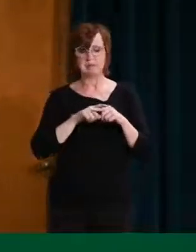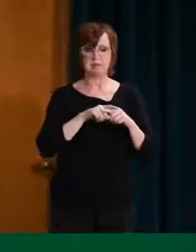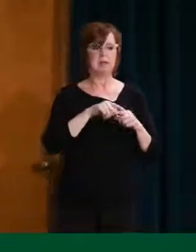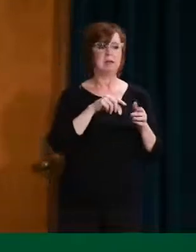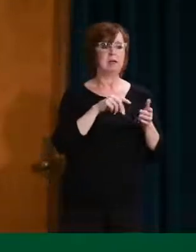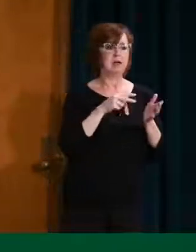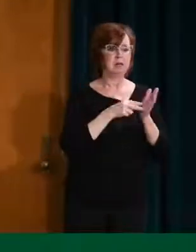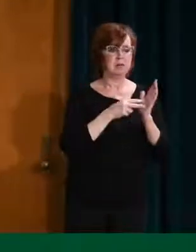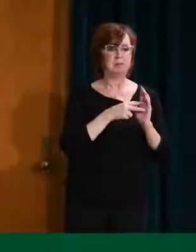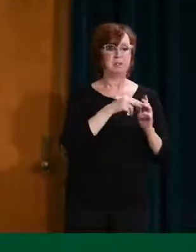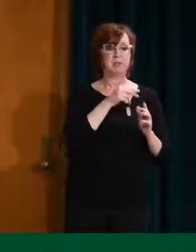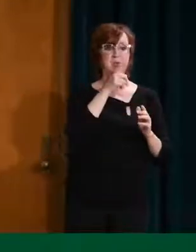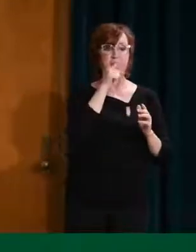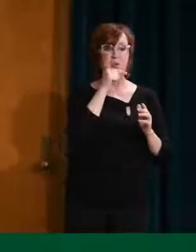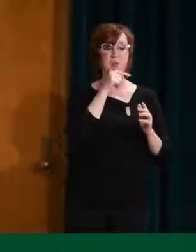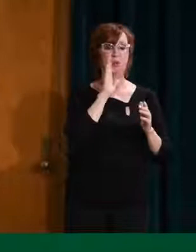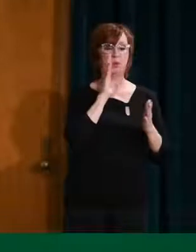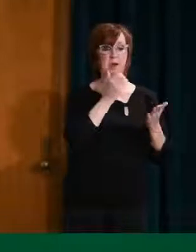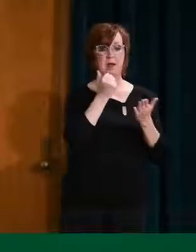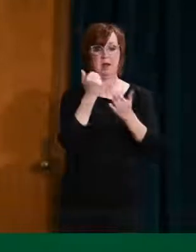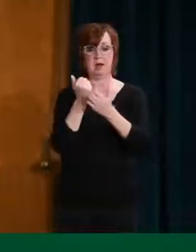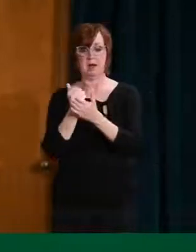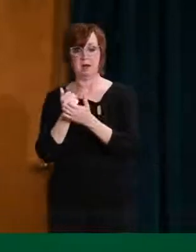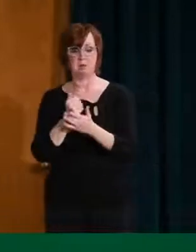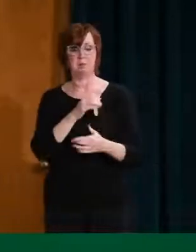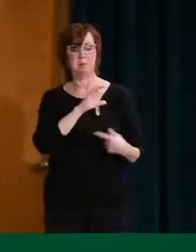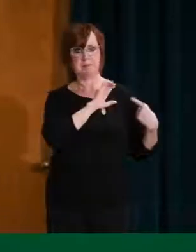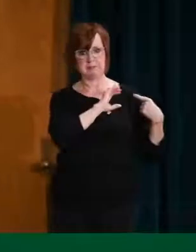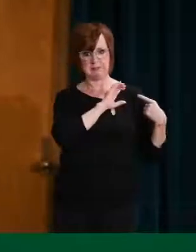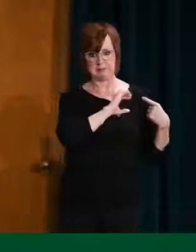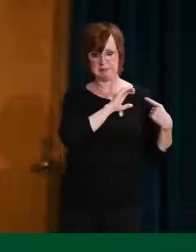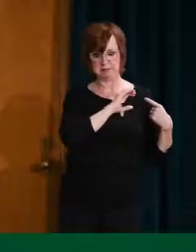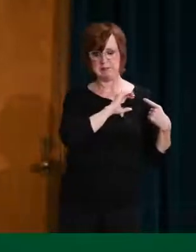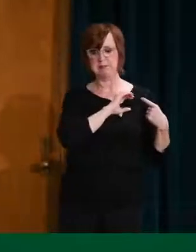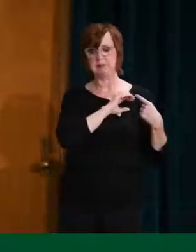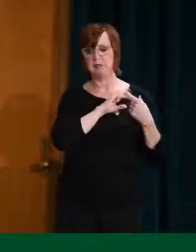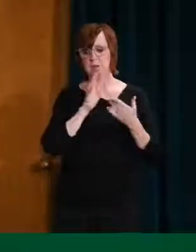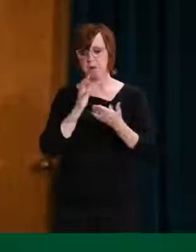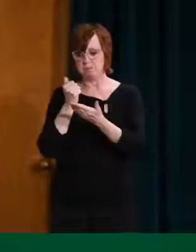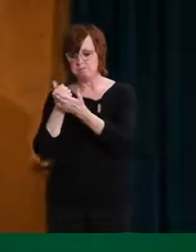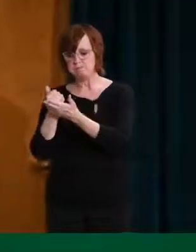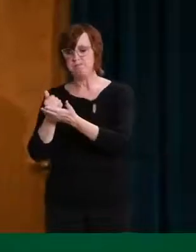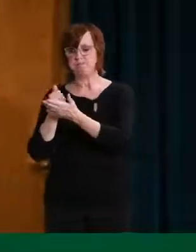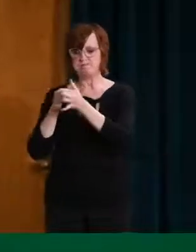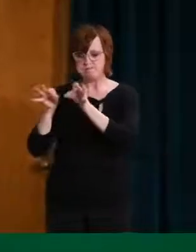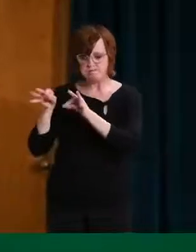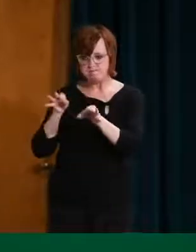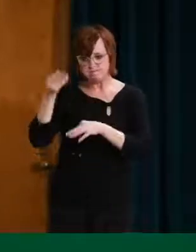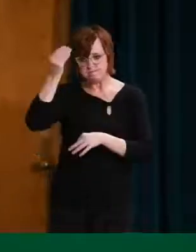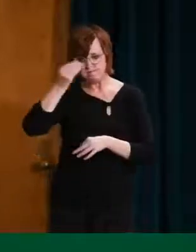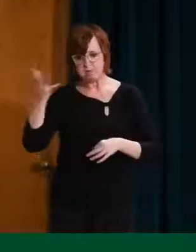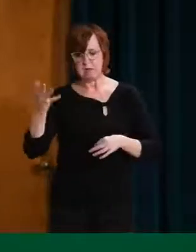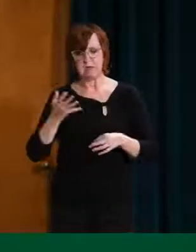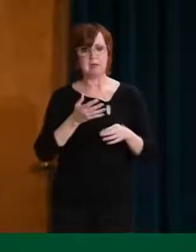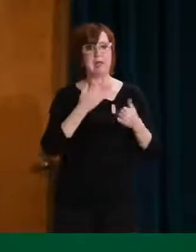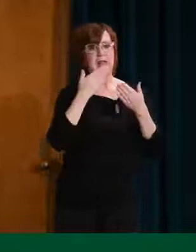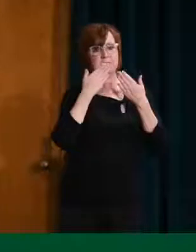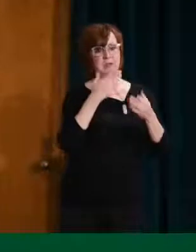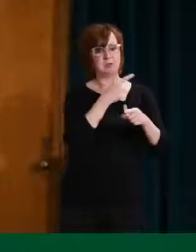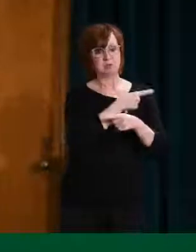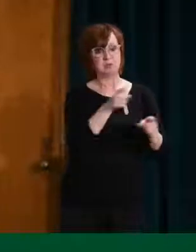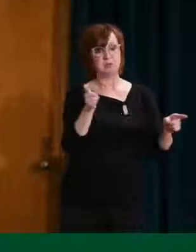those individual situations. But a great big thanks goes out to the vast majority of Saskatchewan people for respecting the orders,